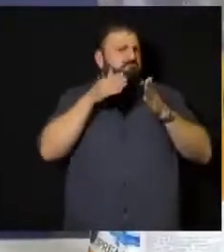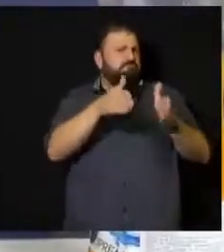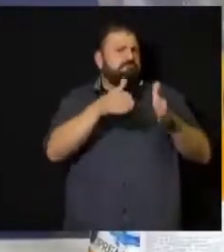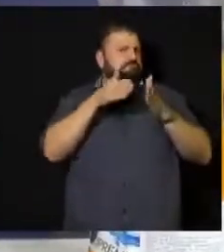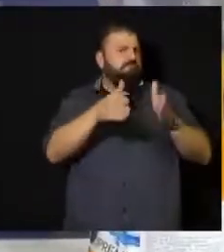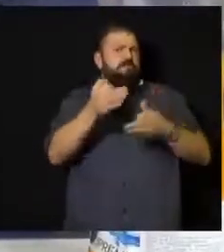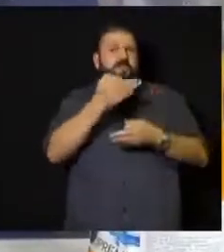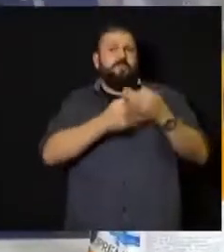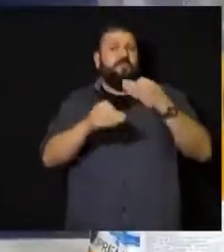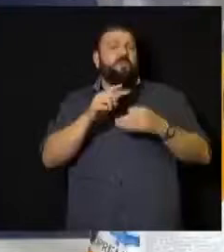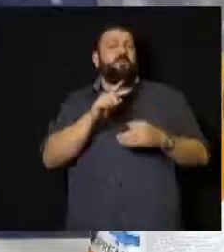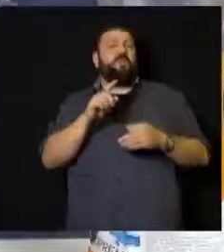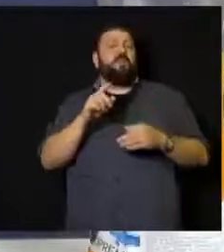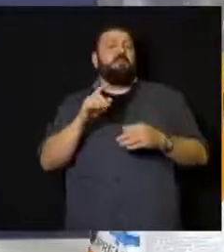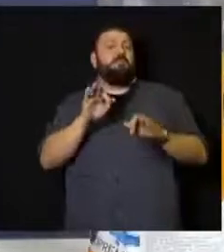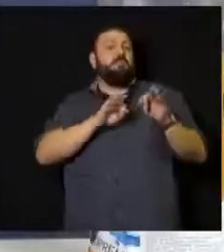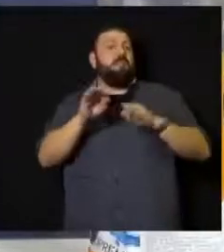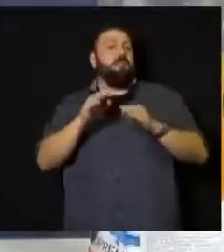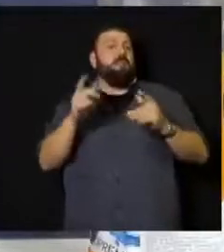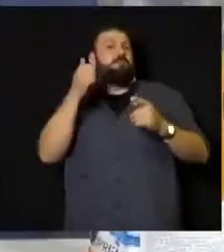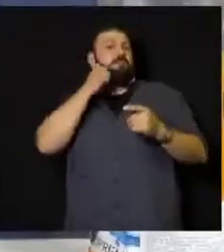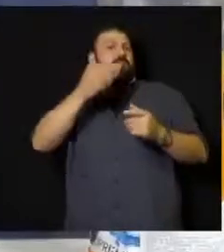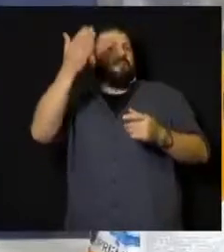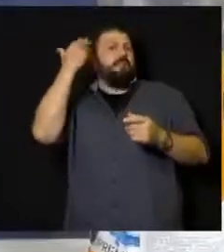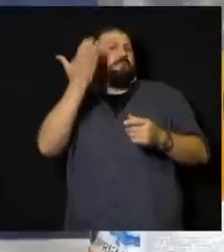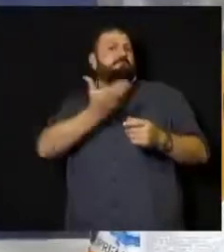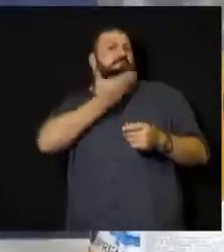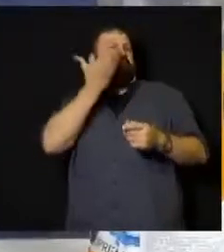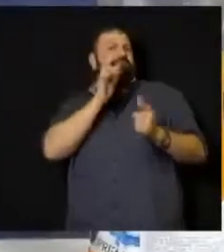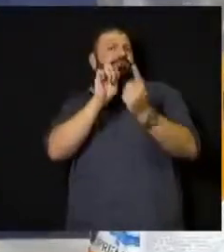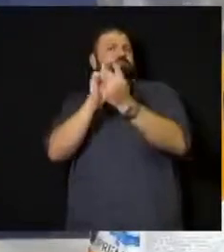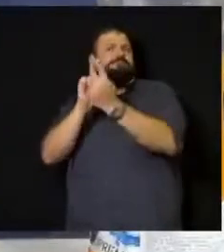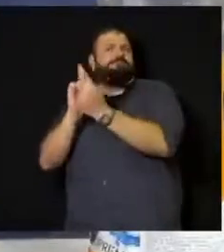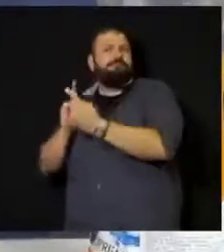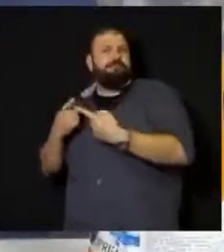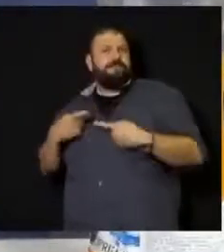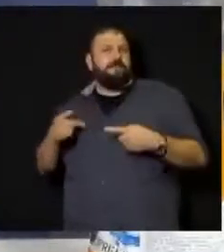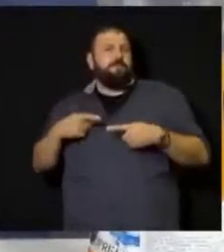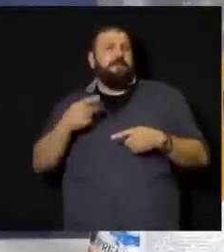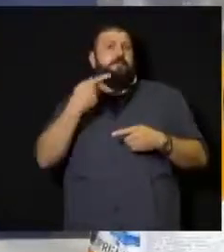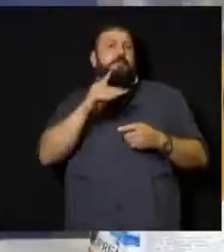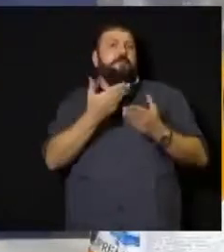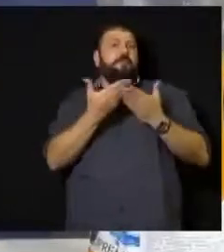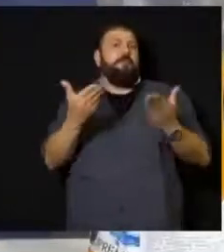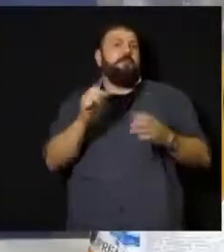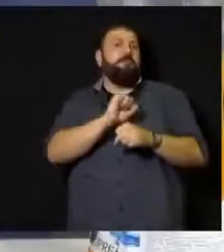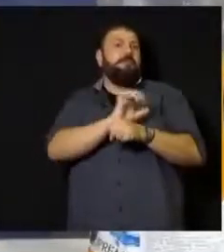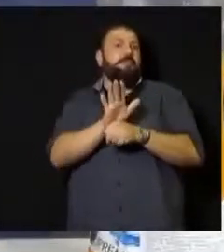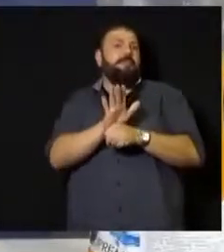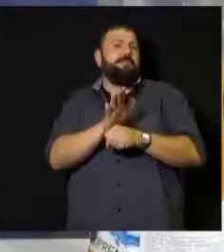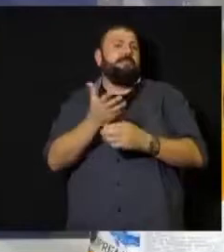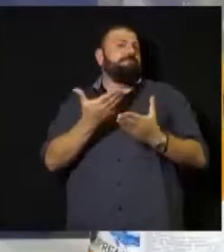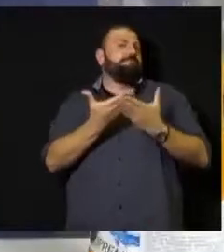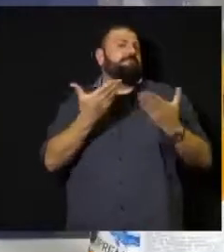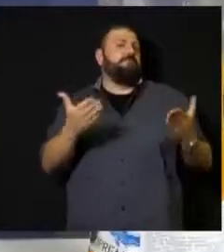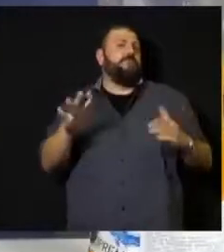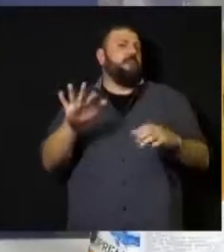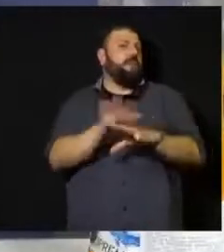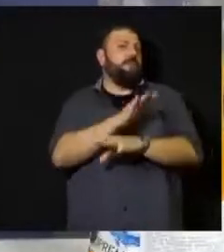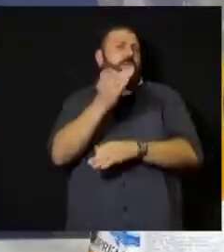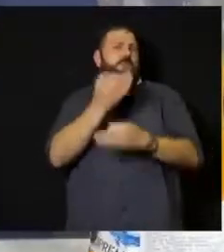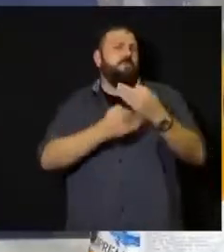100% in the face to face in the business center. We got the pandemic and everything changed, and then we said